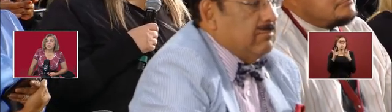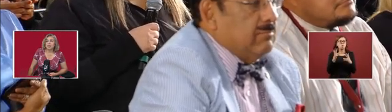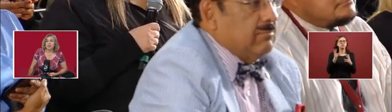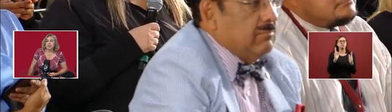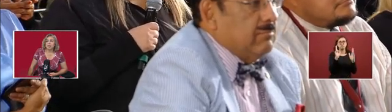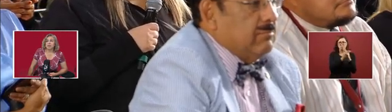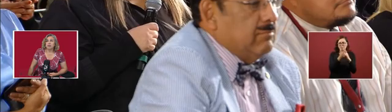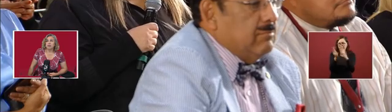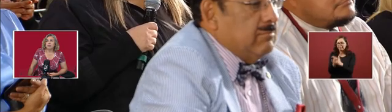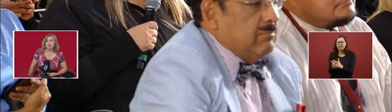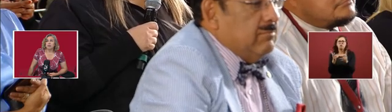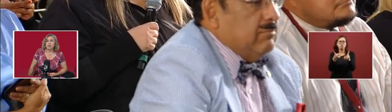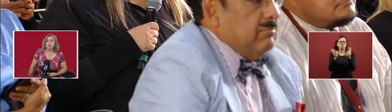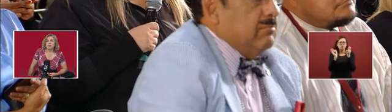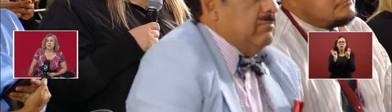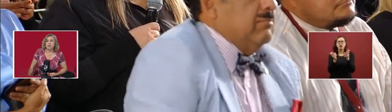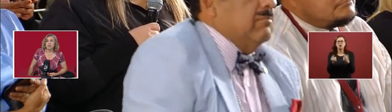due to